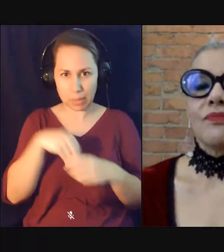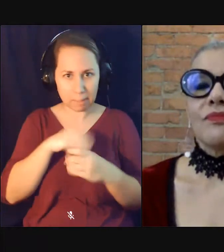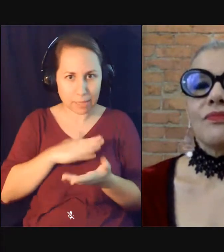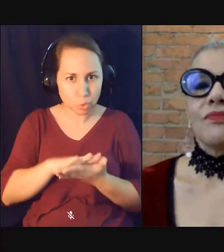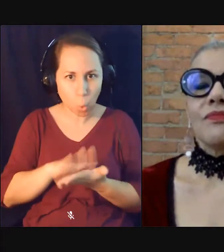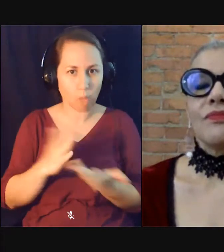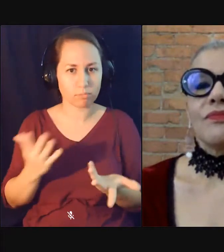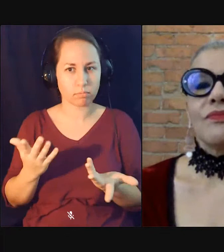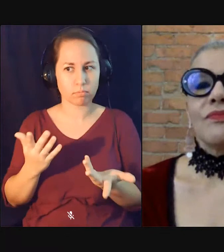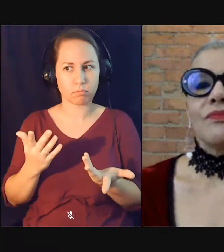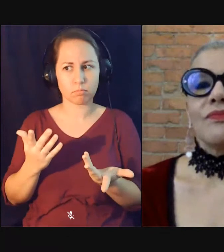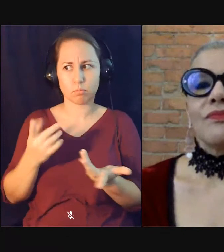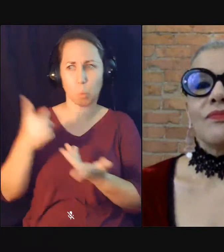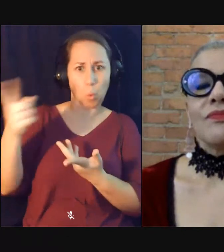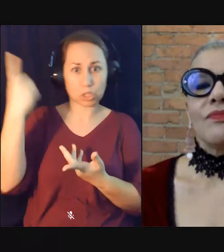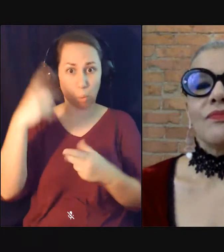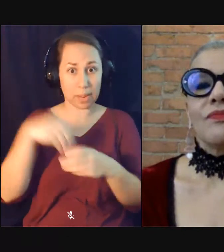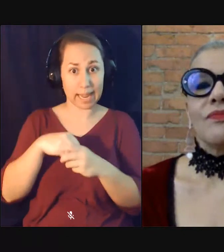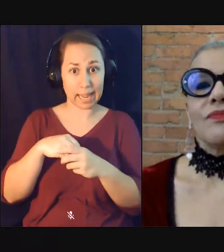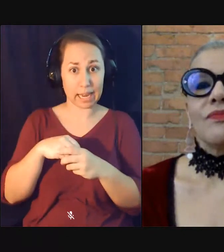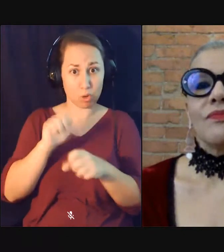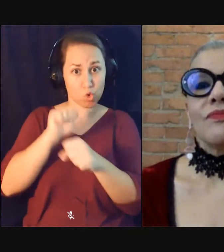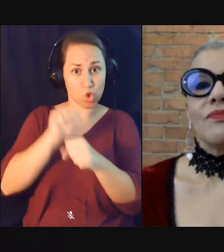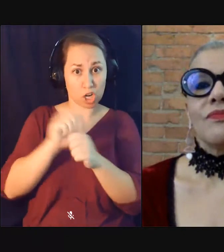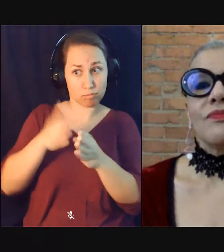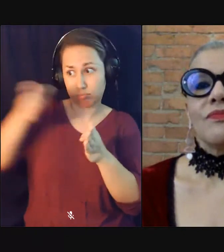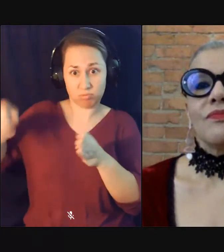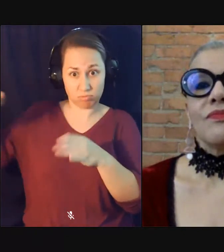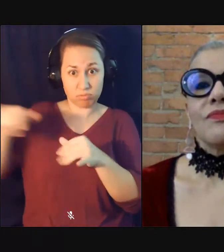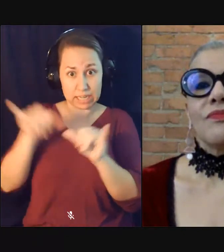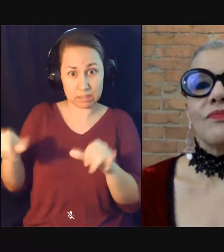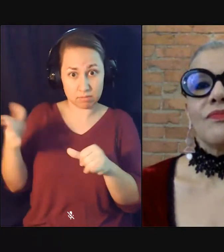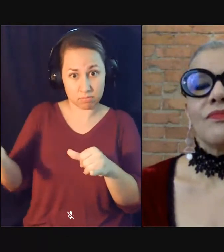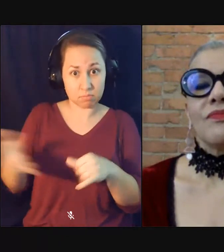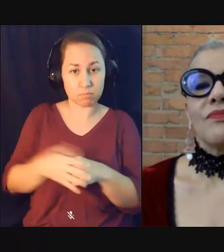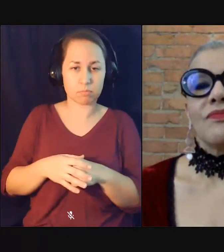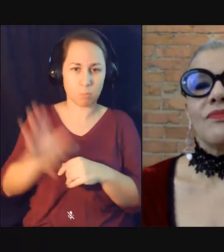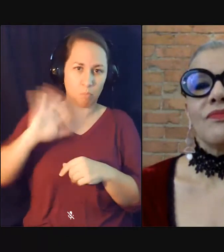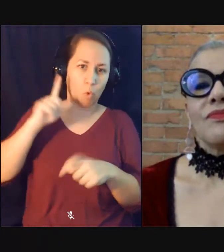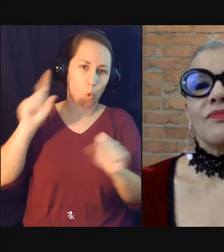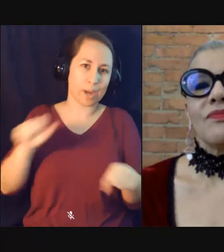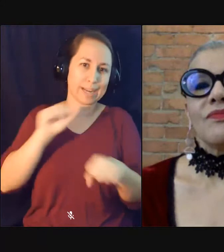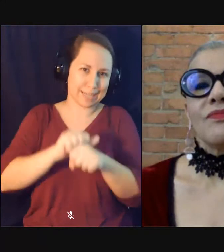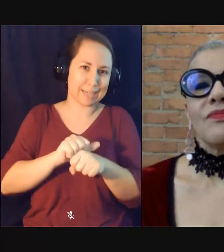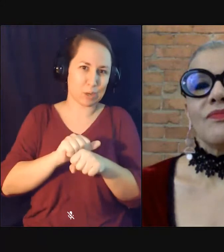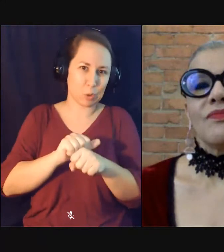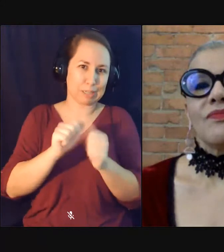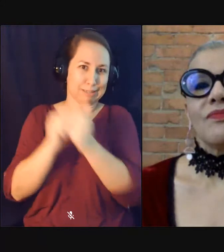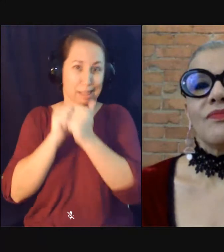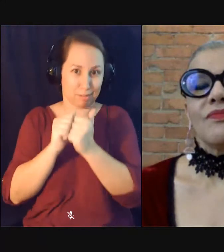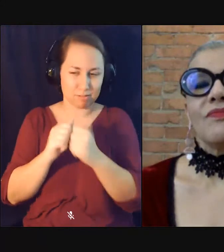someone sitting in the cubicle next to me back when we could work in cubicles? And the truth